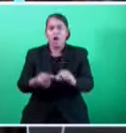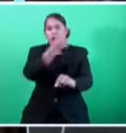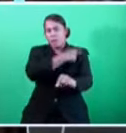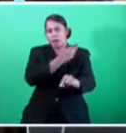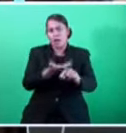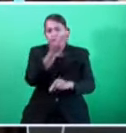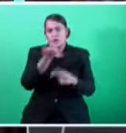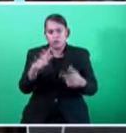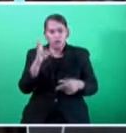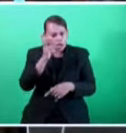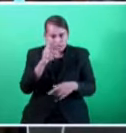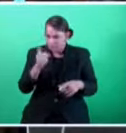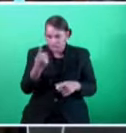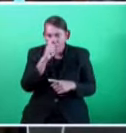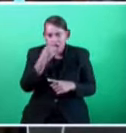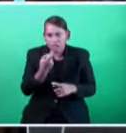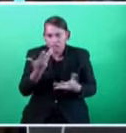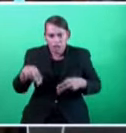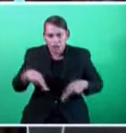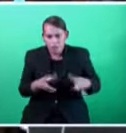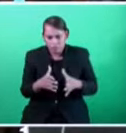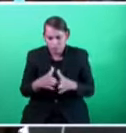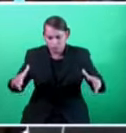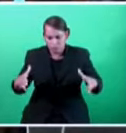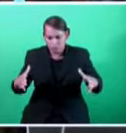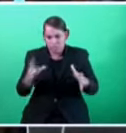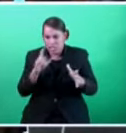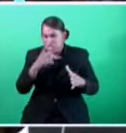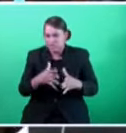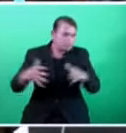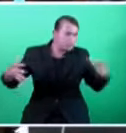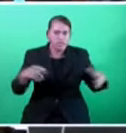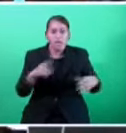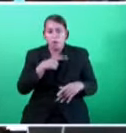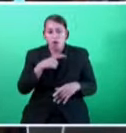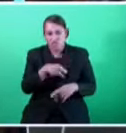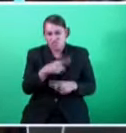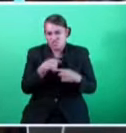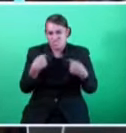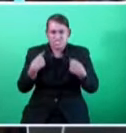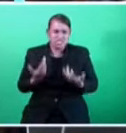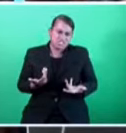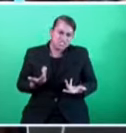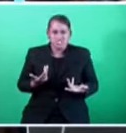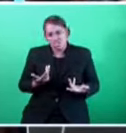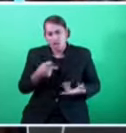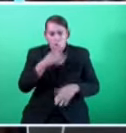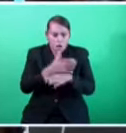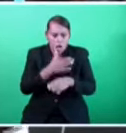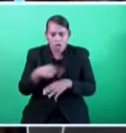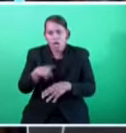to open up the river mouth because at that particular point in time, our EIA had expired. So we are now wanting to do